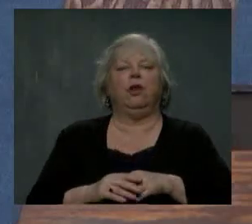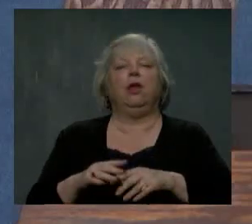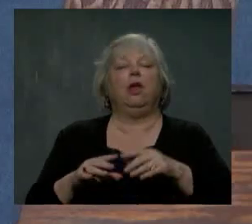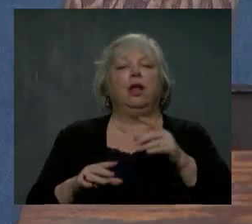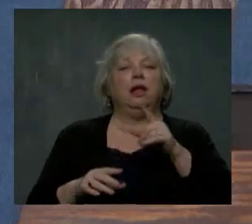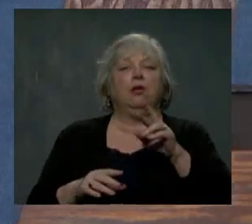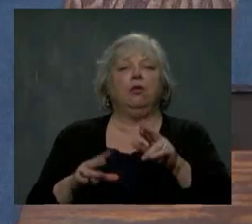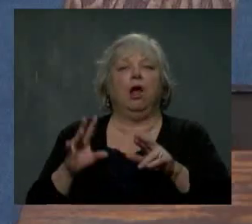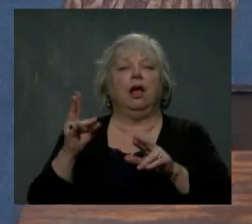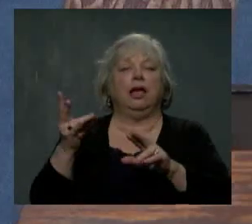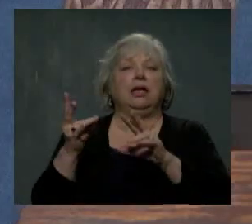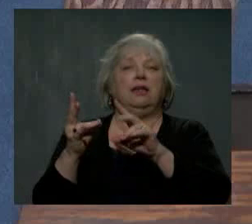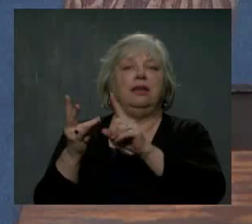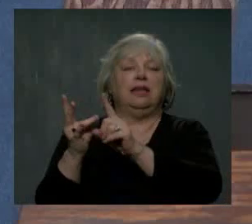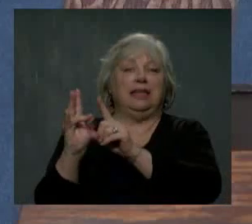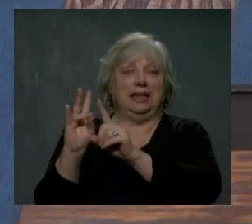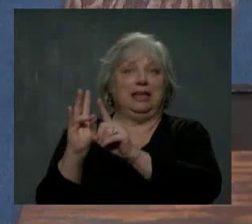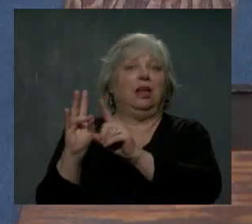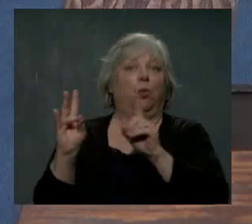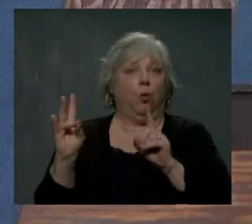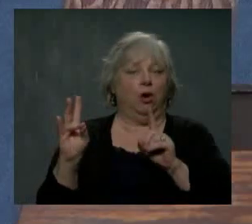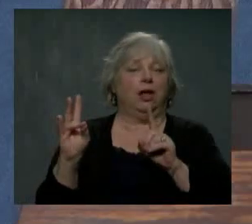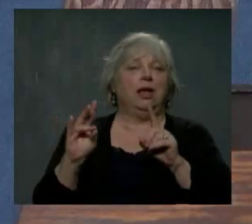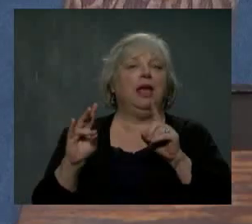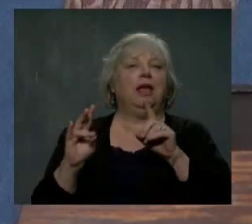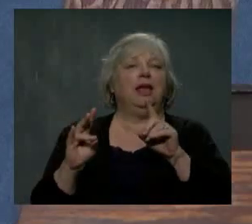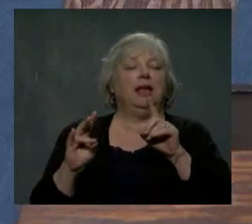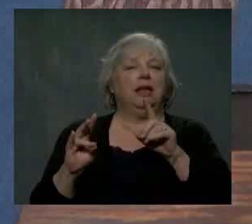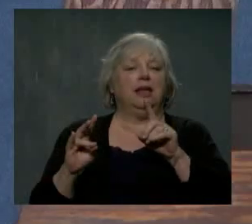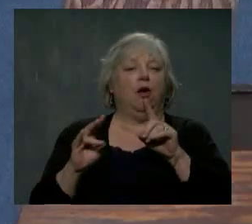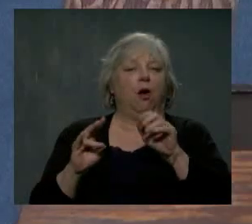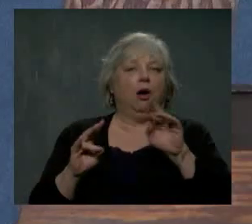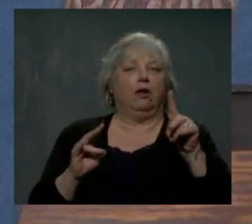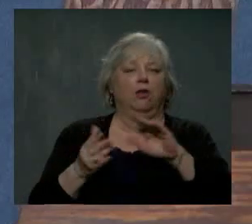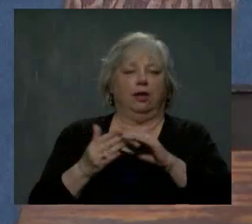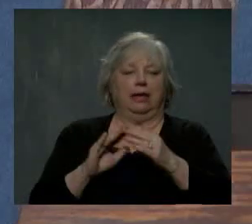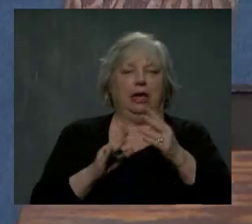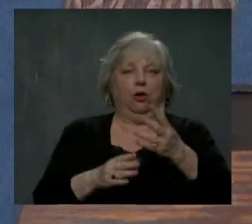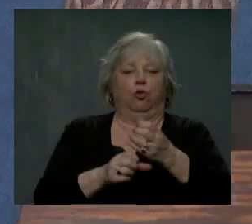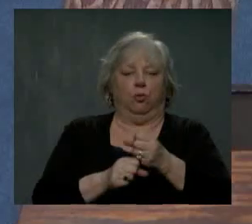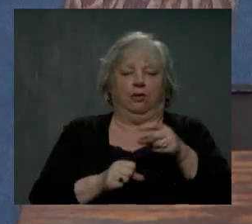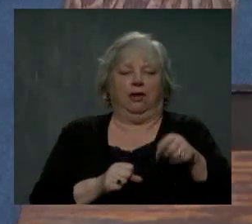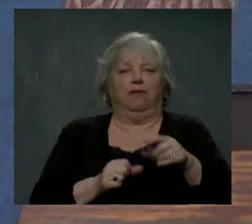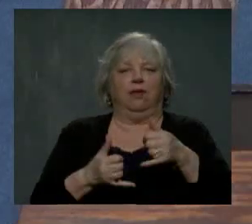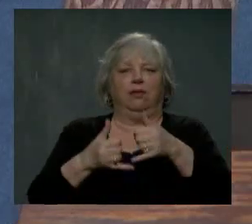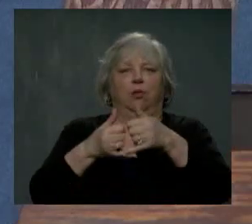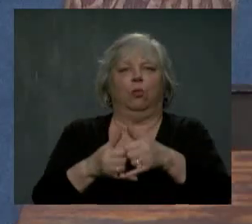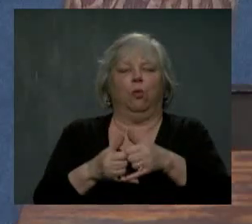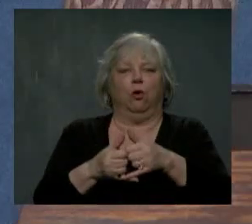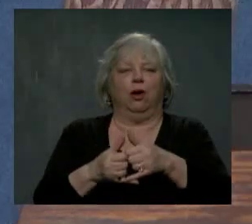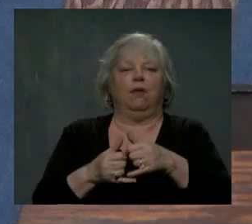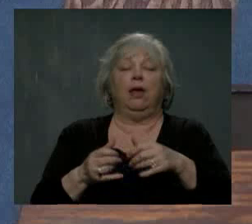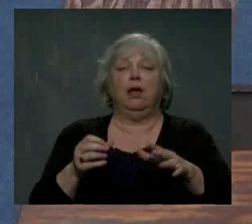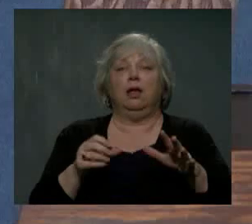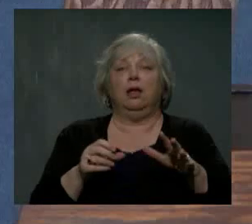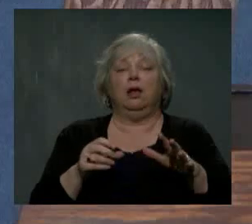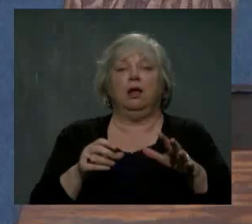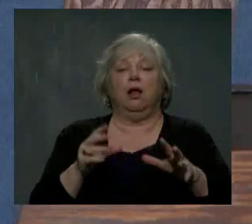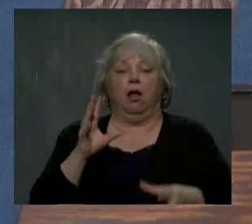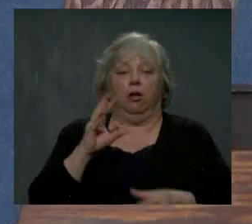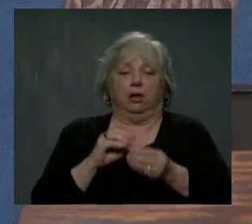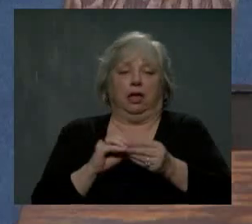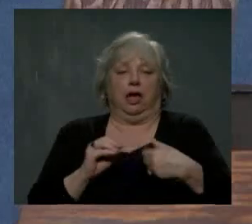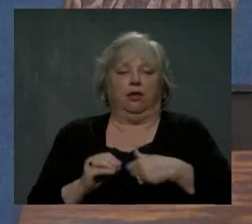seven municipalities in Arkansas to receive this award for the 2016 CAFR. In total, the city has received this